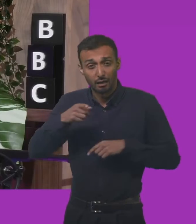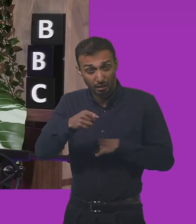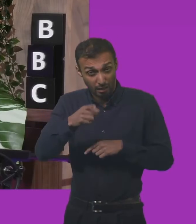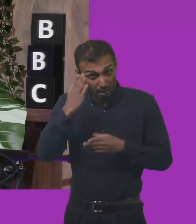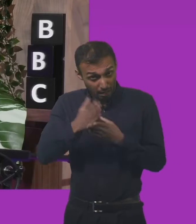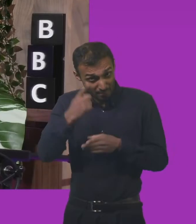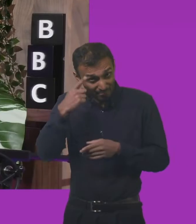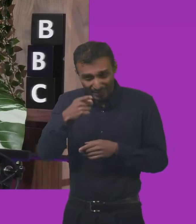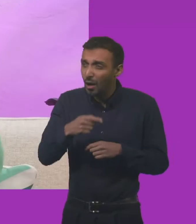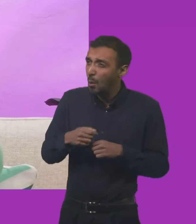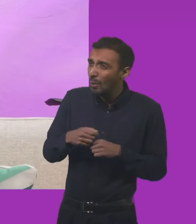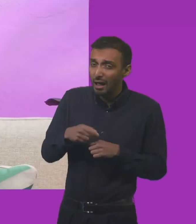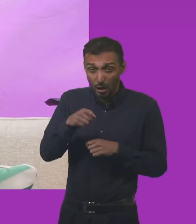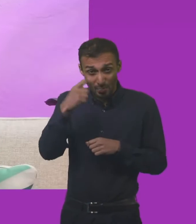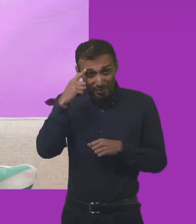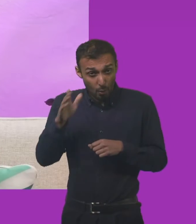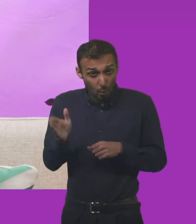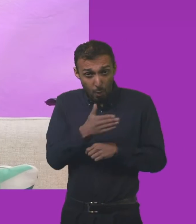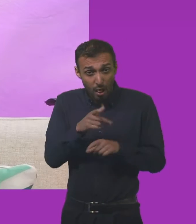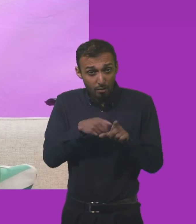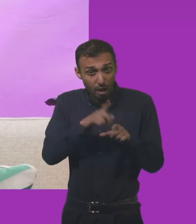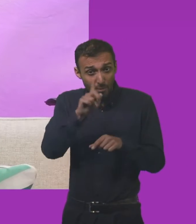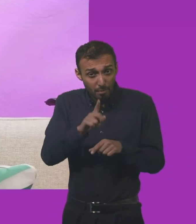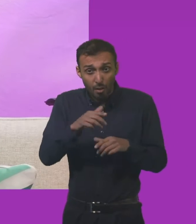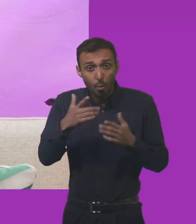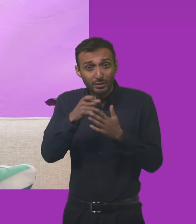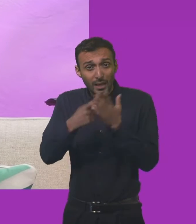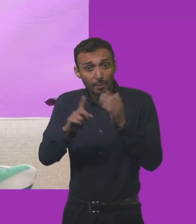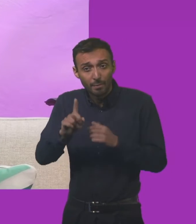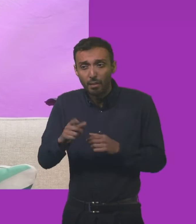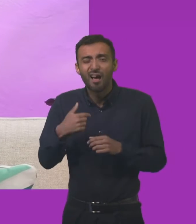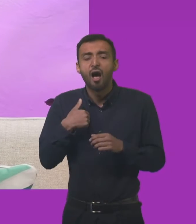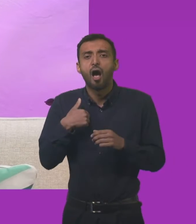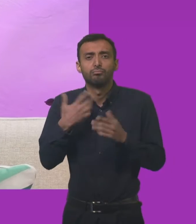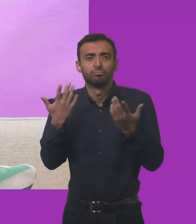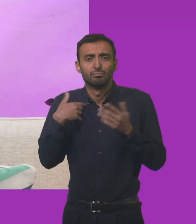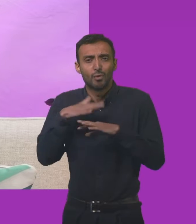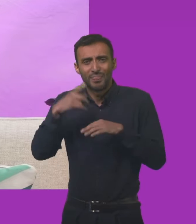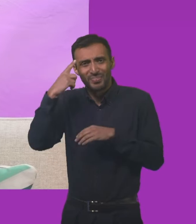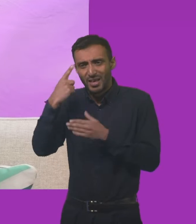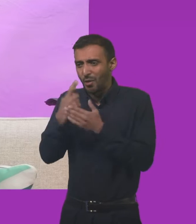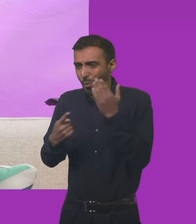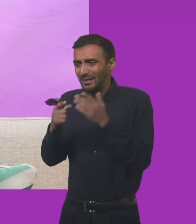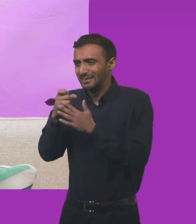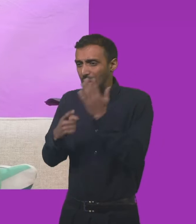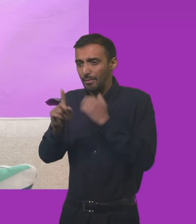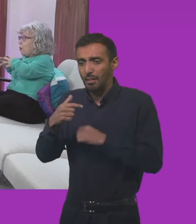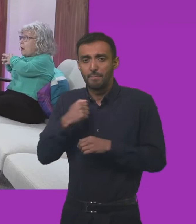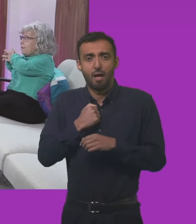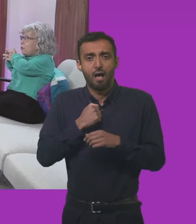just disabled younger people? No, actually, I'm not even thinking about disabled people. I don't gear my content to disabled people. That's the thing.